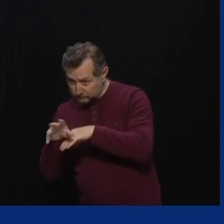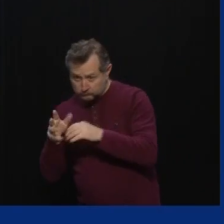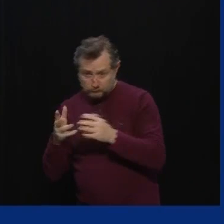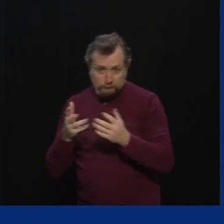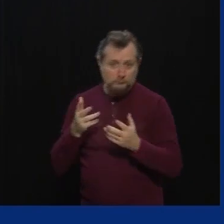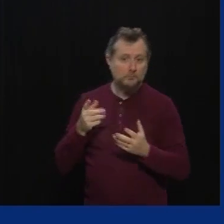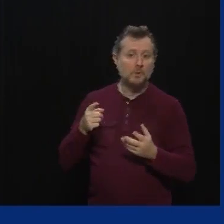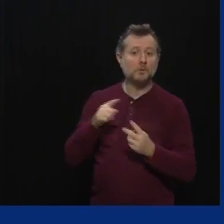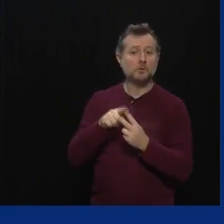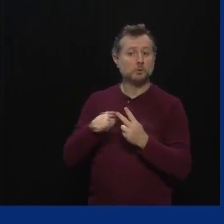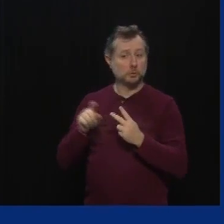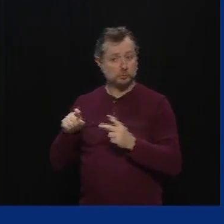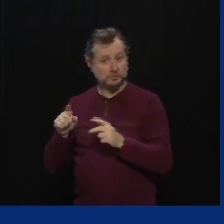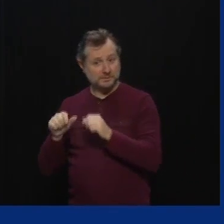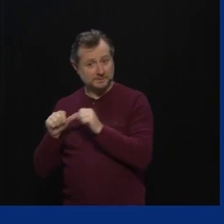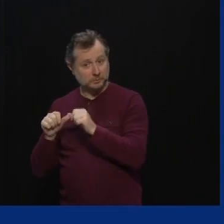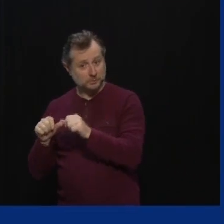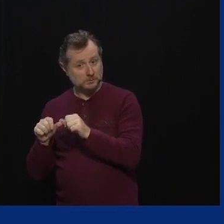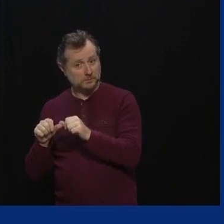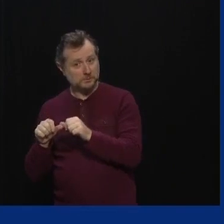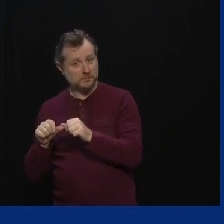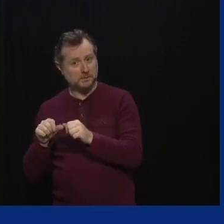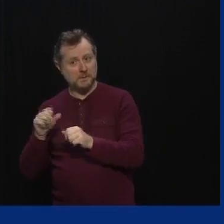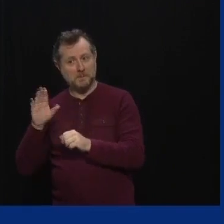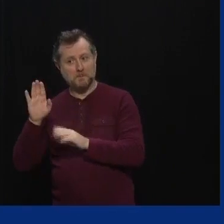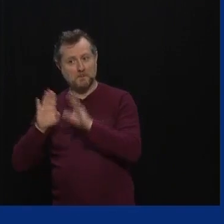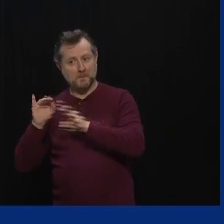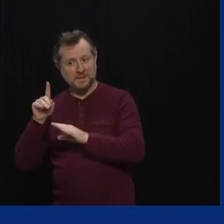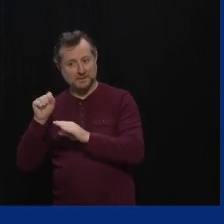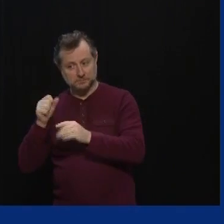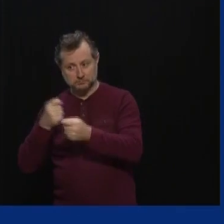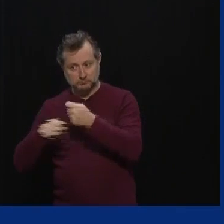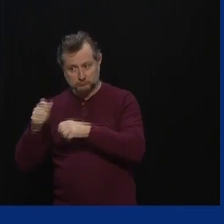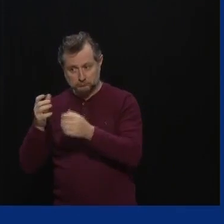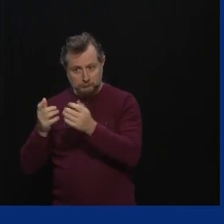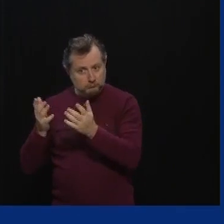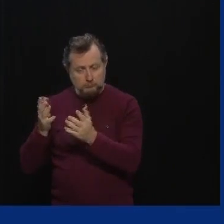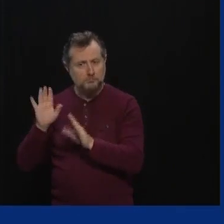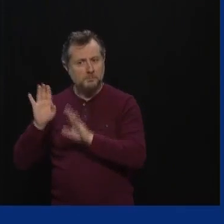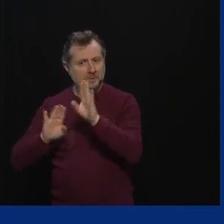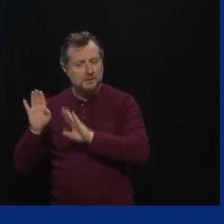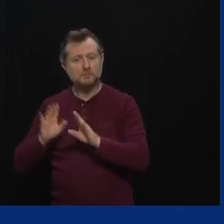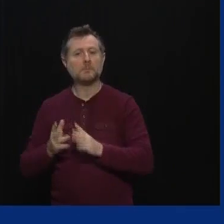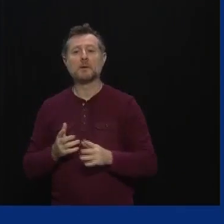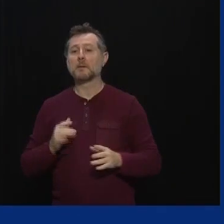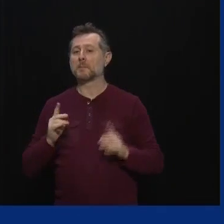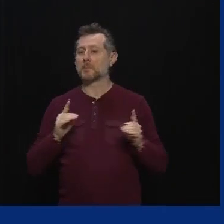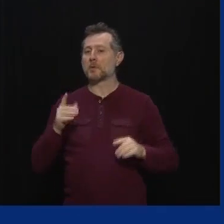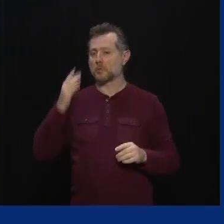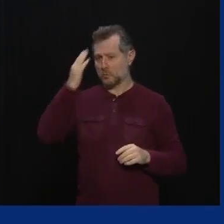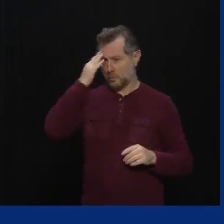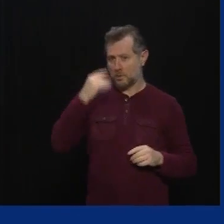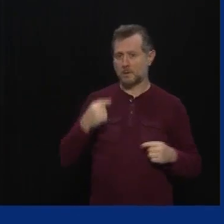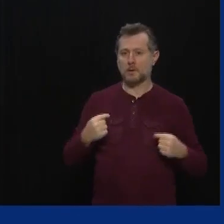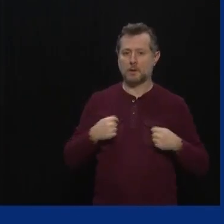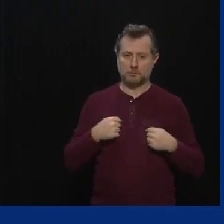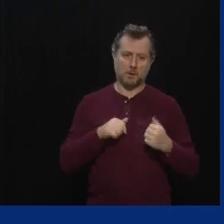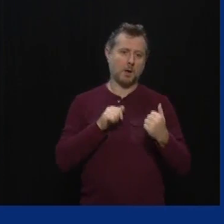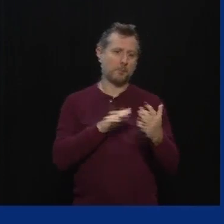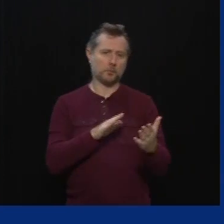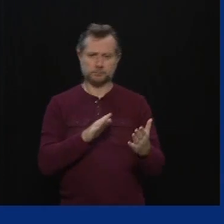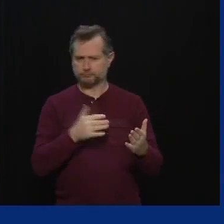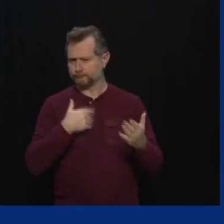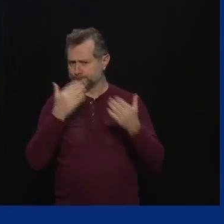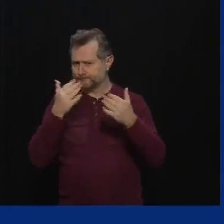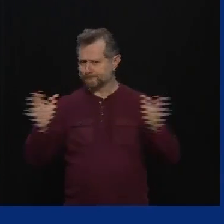with bids. What I am going to do, and people will learn this about me, I'm going to take a broad approach to this, knowing that we are going to